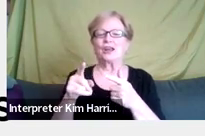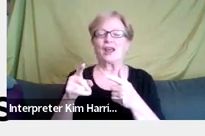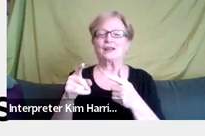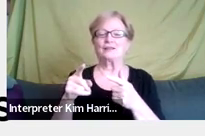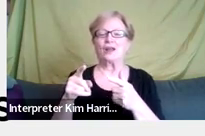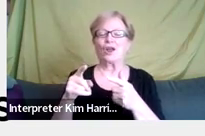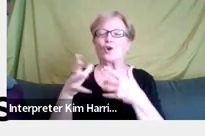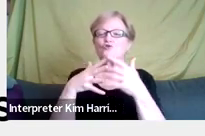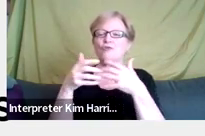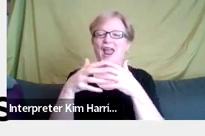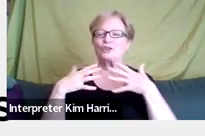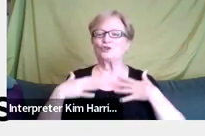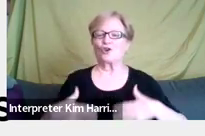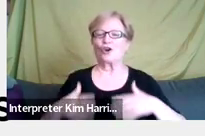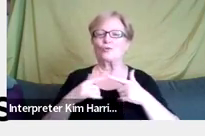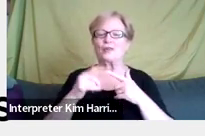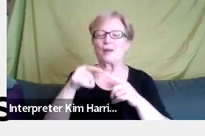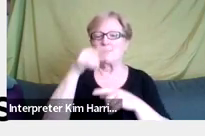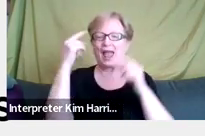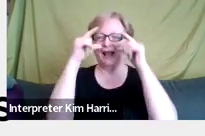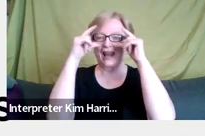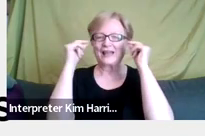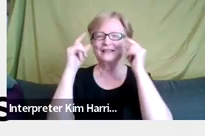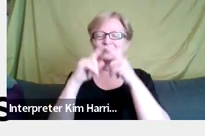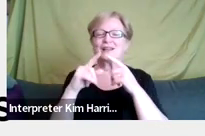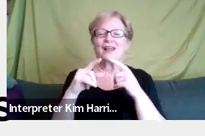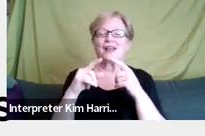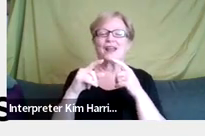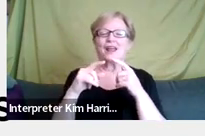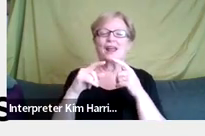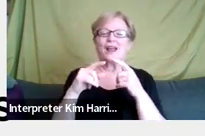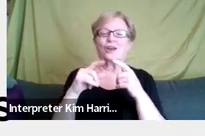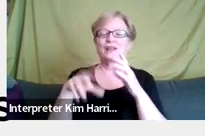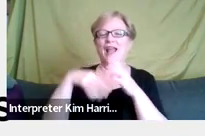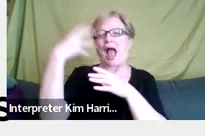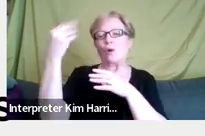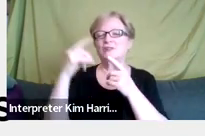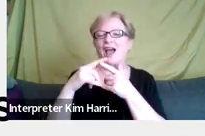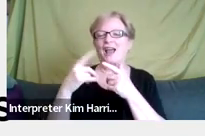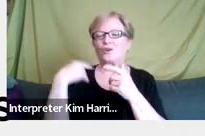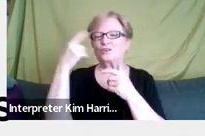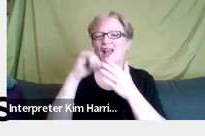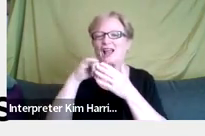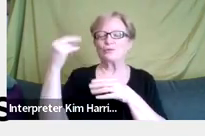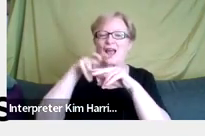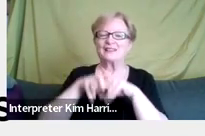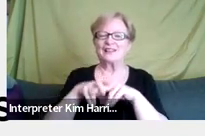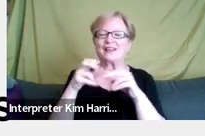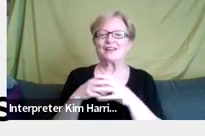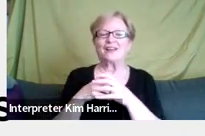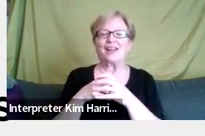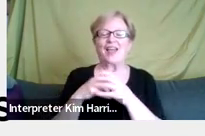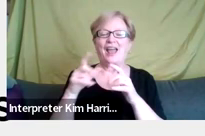gray shirt with black glasses. It looks like she's in an outside setting. There are a variety